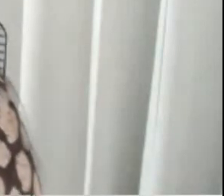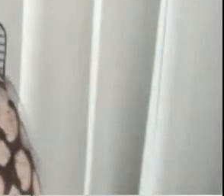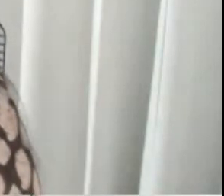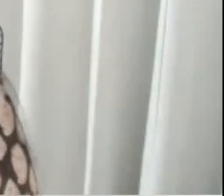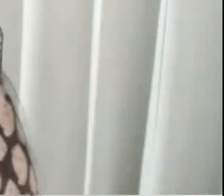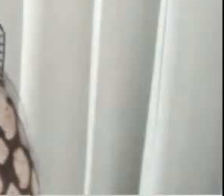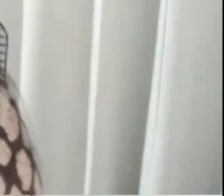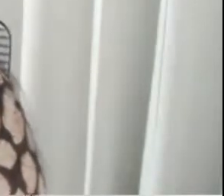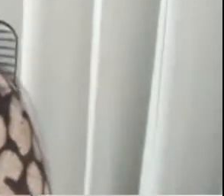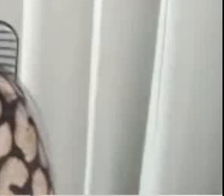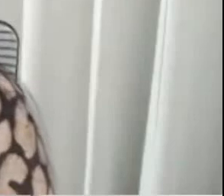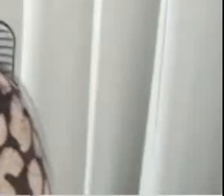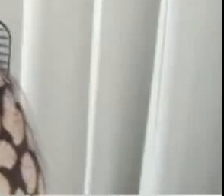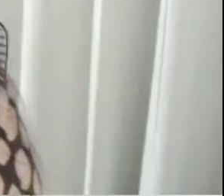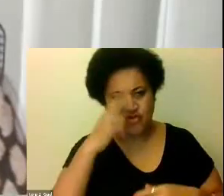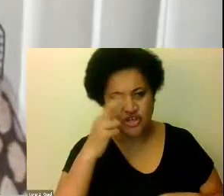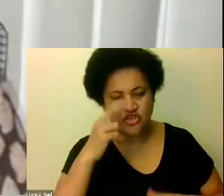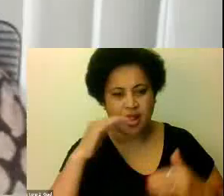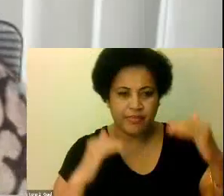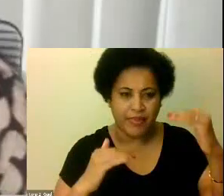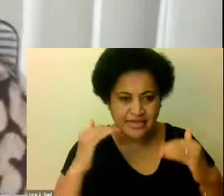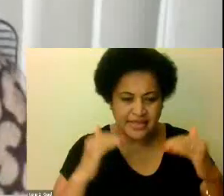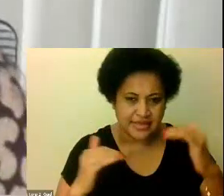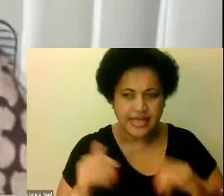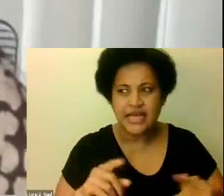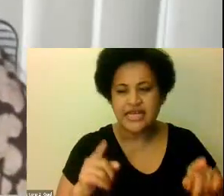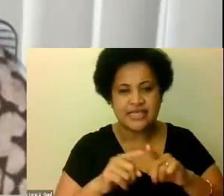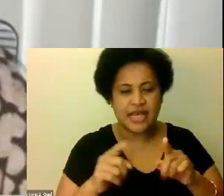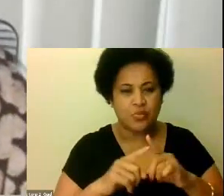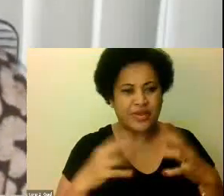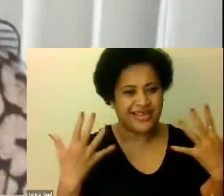intersectionality. I think, you know, all, you know, when we look at the business and